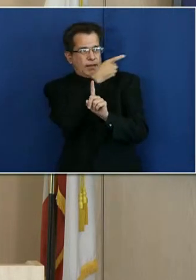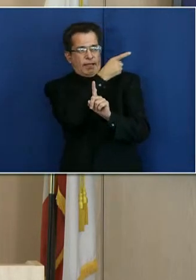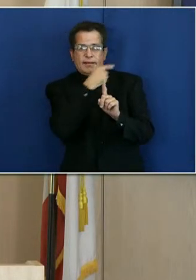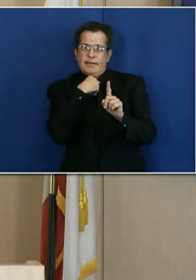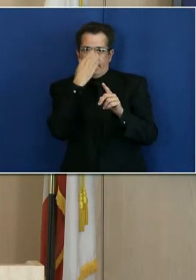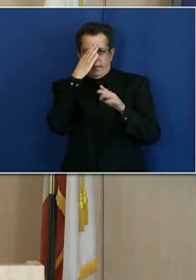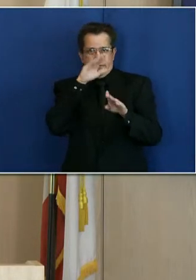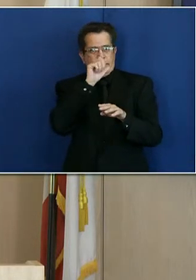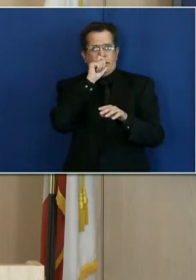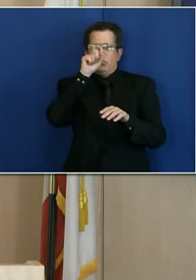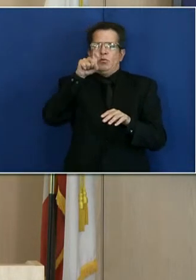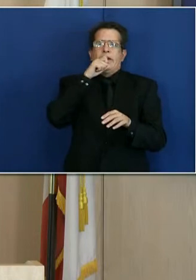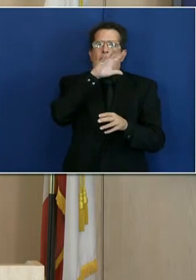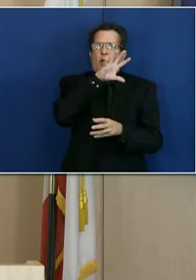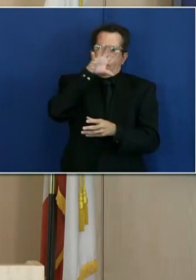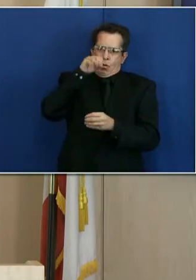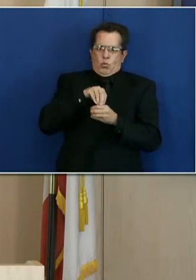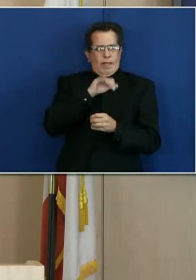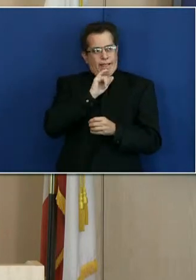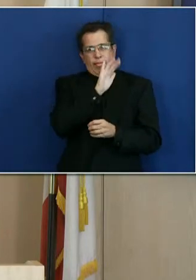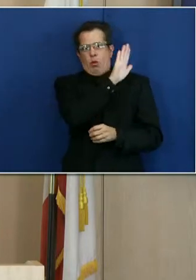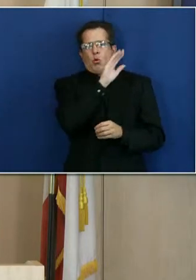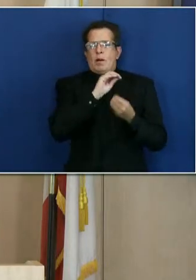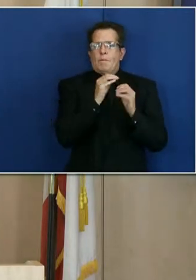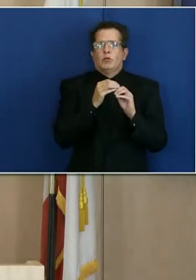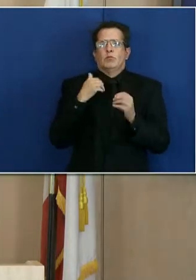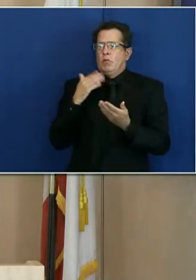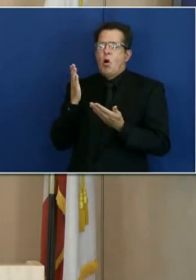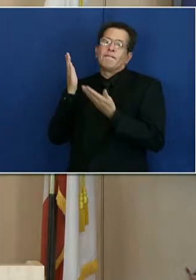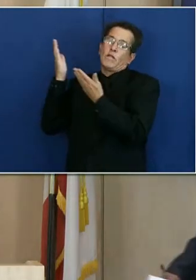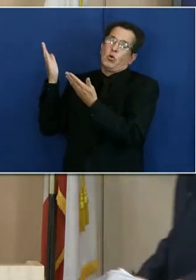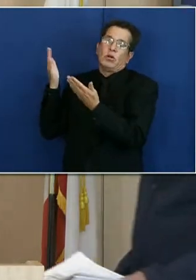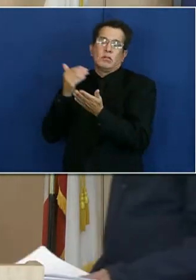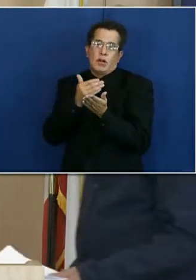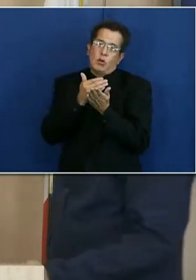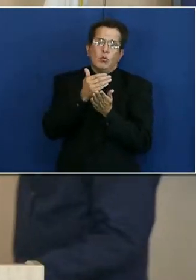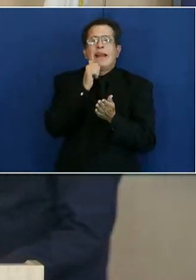be entered into the overall total numbers.